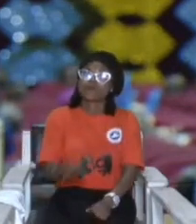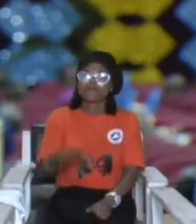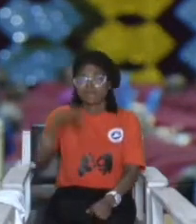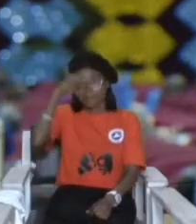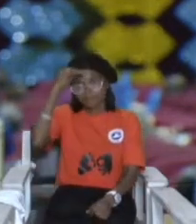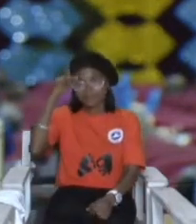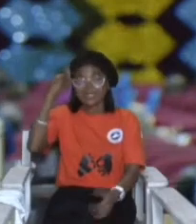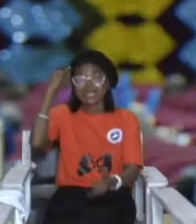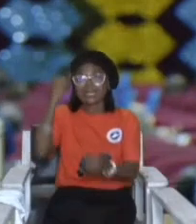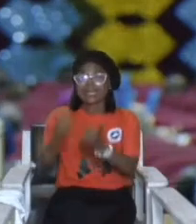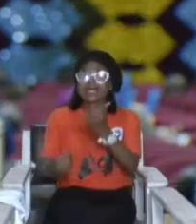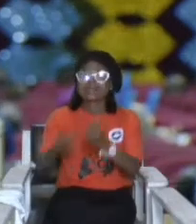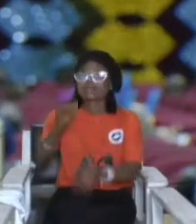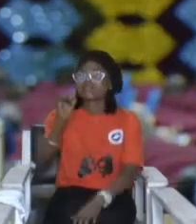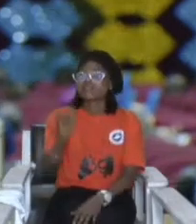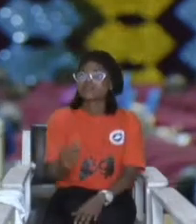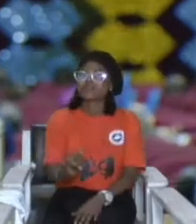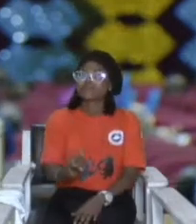Finally,